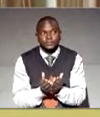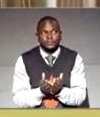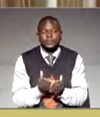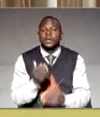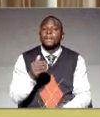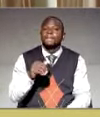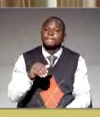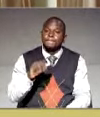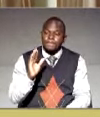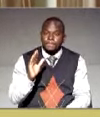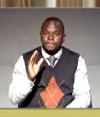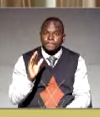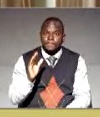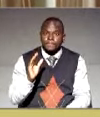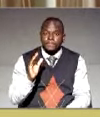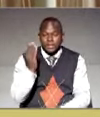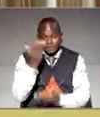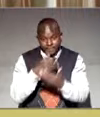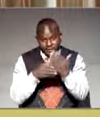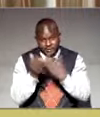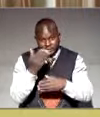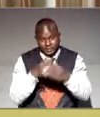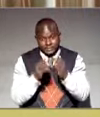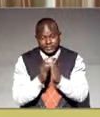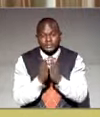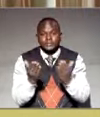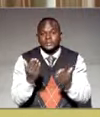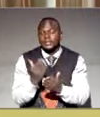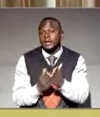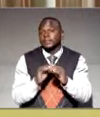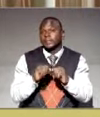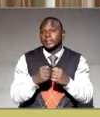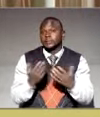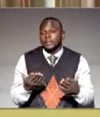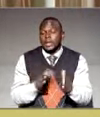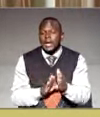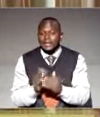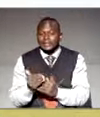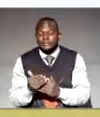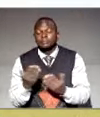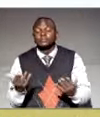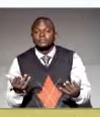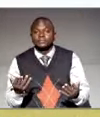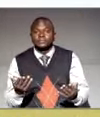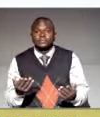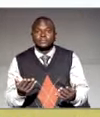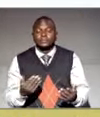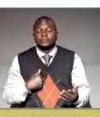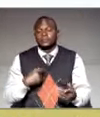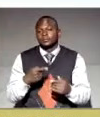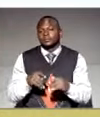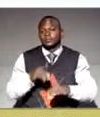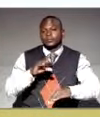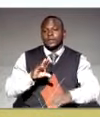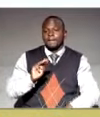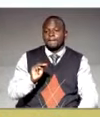still facing certain challenges accessing them. According to